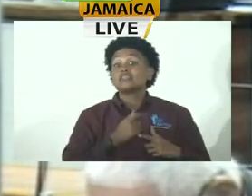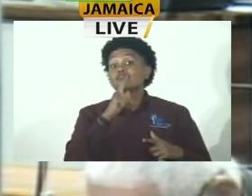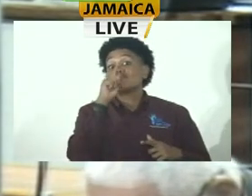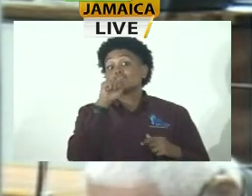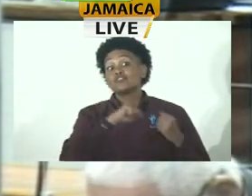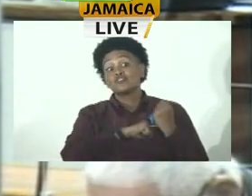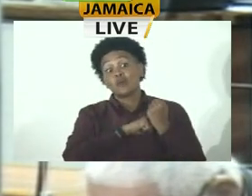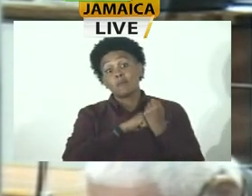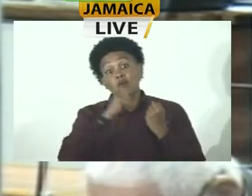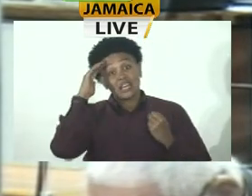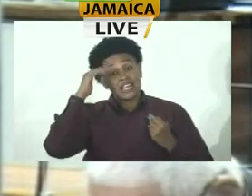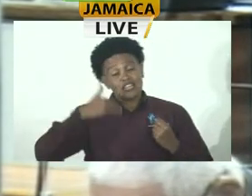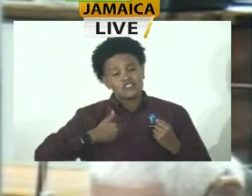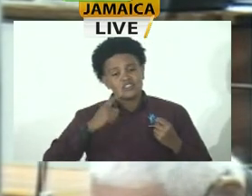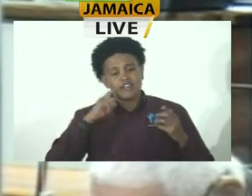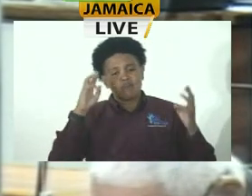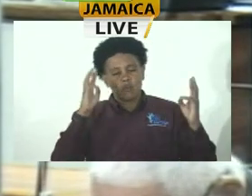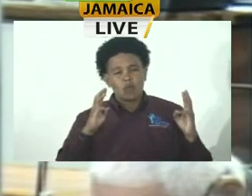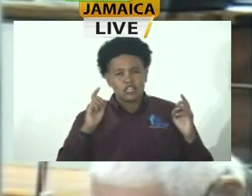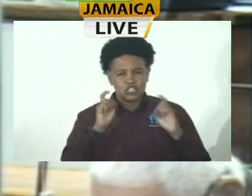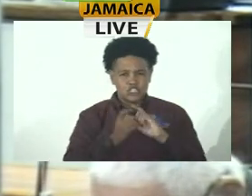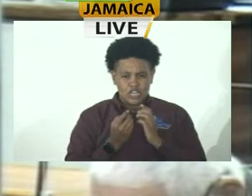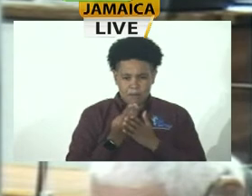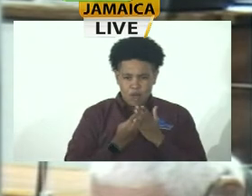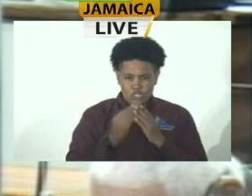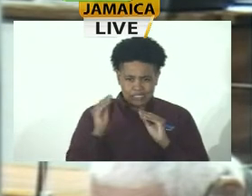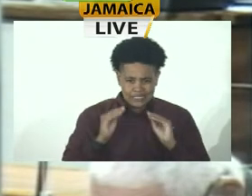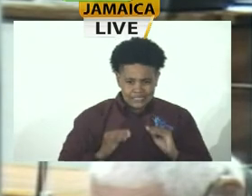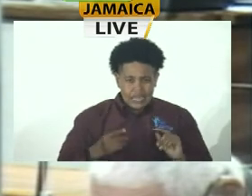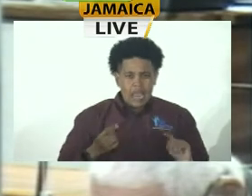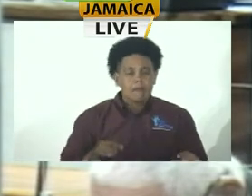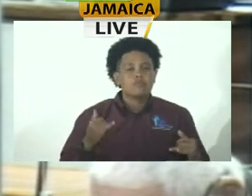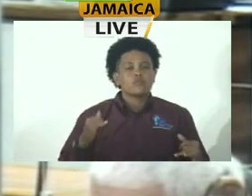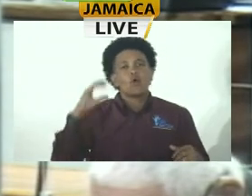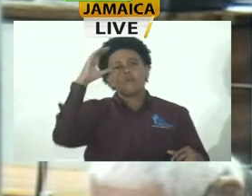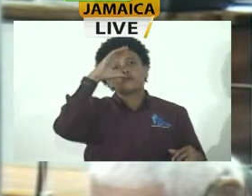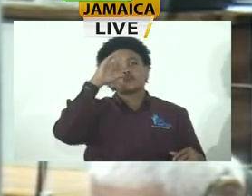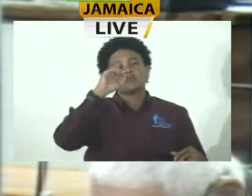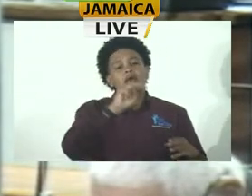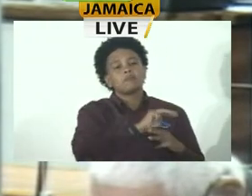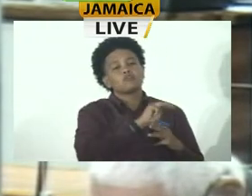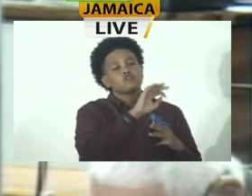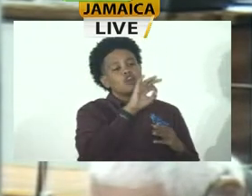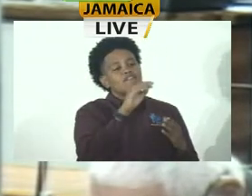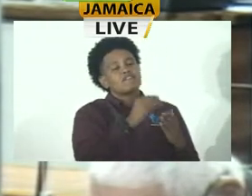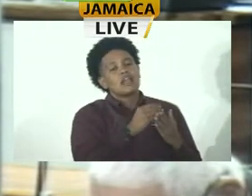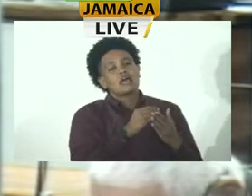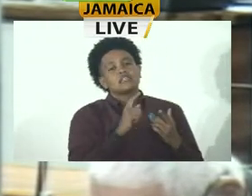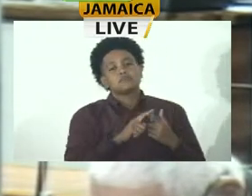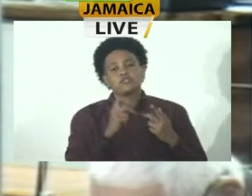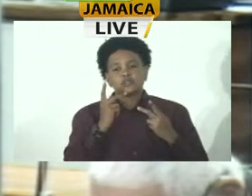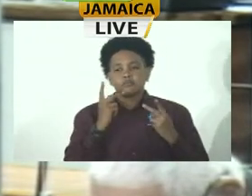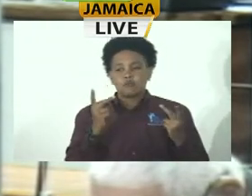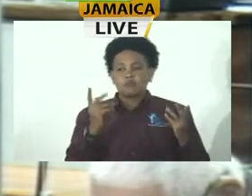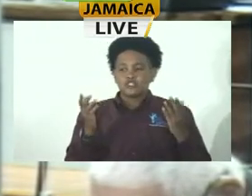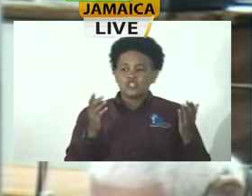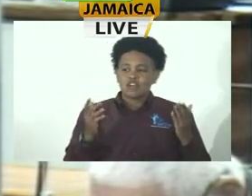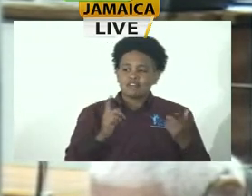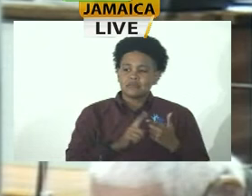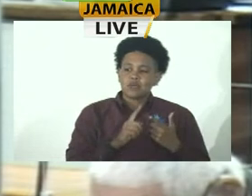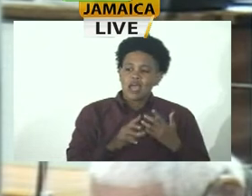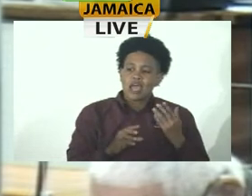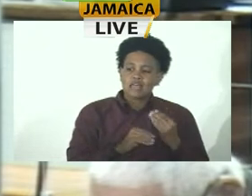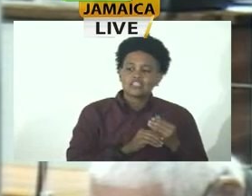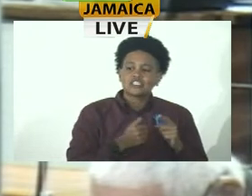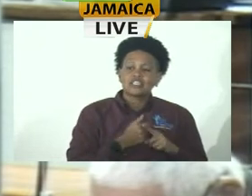introduction of climate change budget tagging now being pursued by the ministry of finance and public service and also it